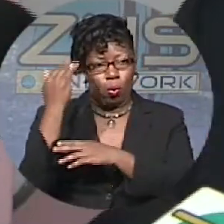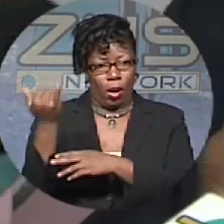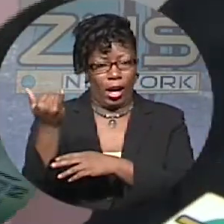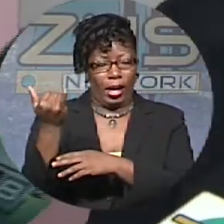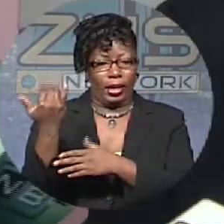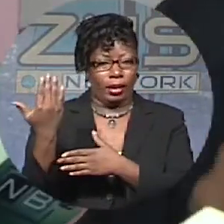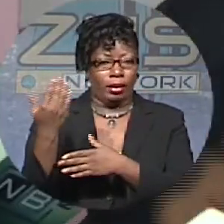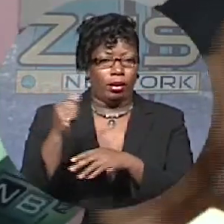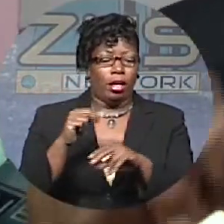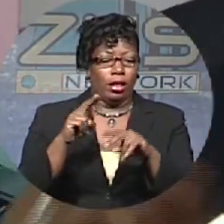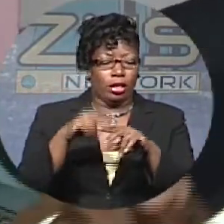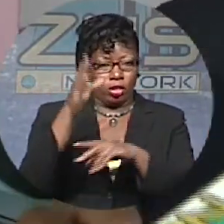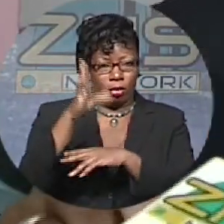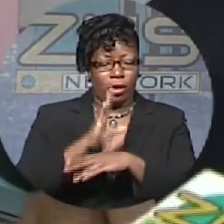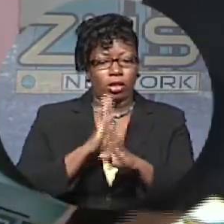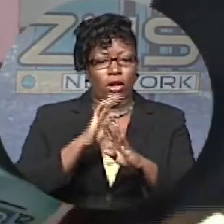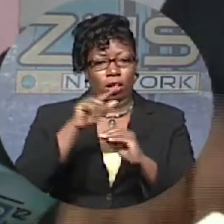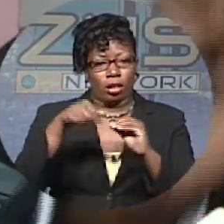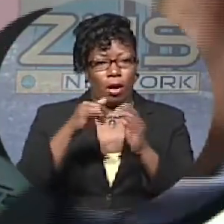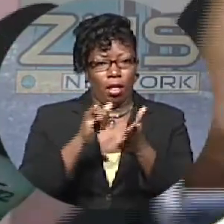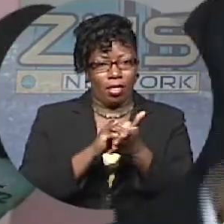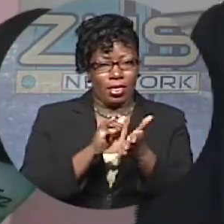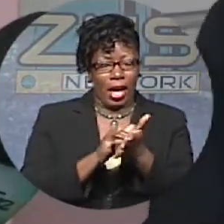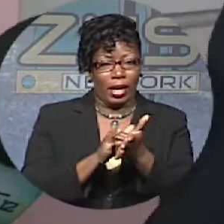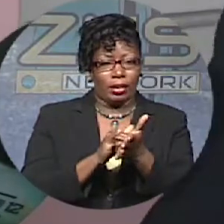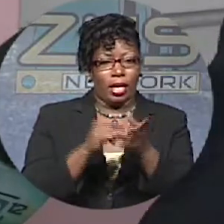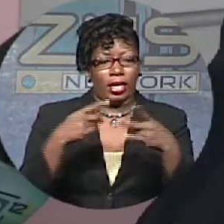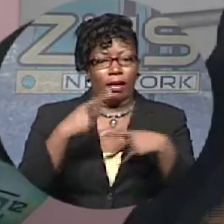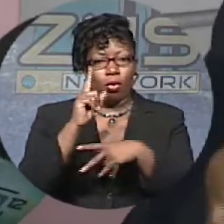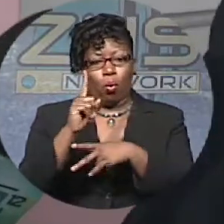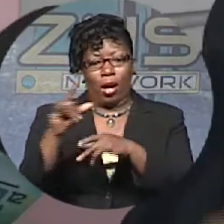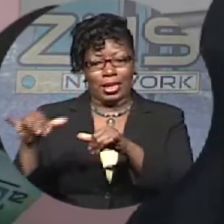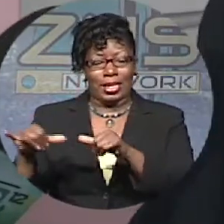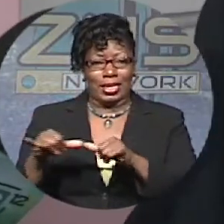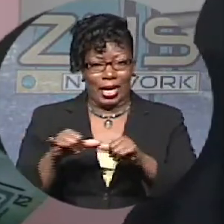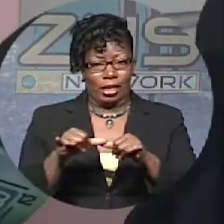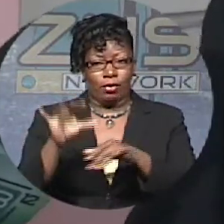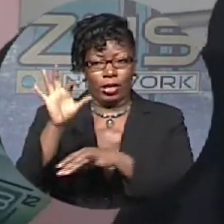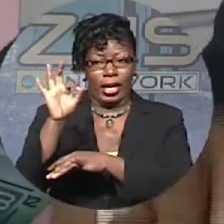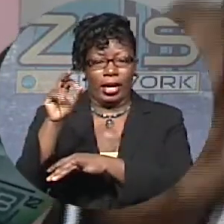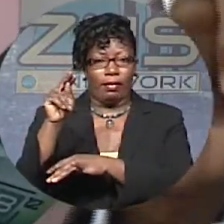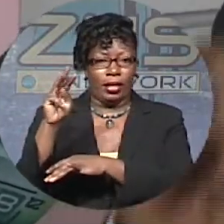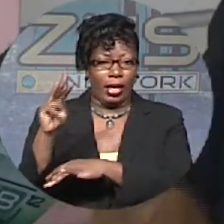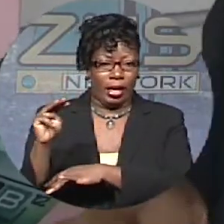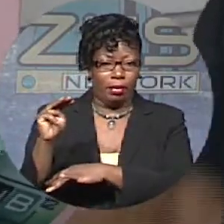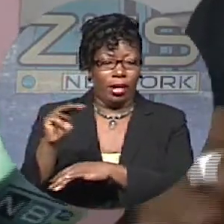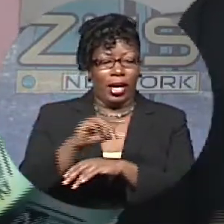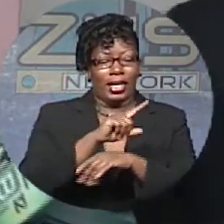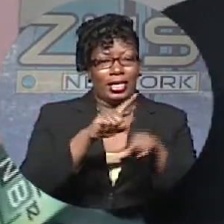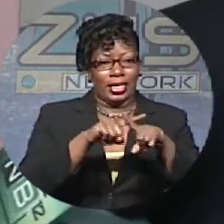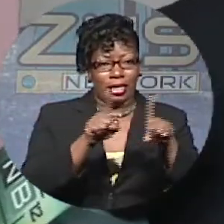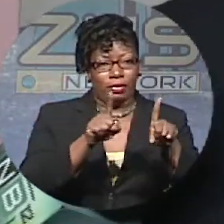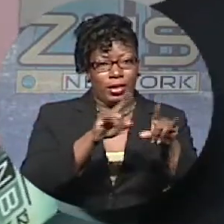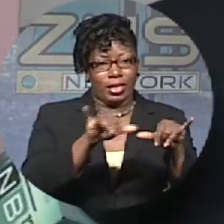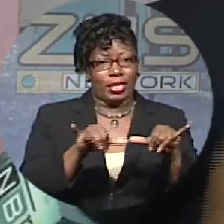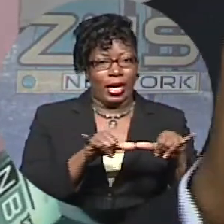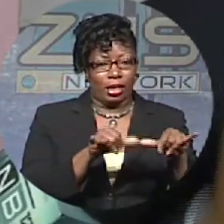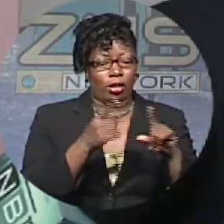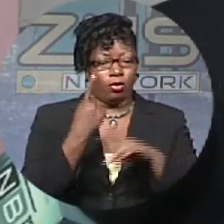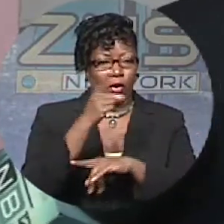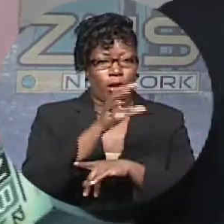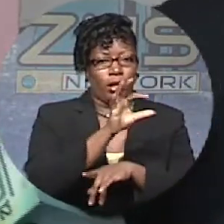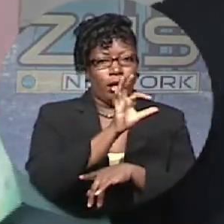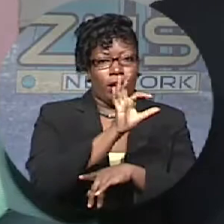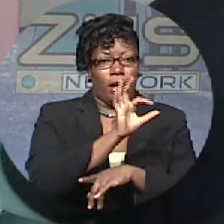Chairman of the FNM, don't talk about that? See, they have one standard for the FNM and another standard for the PLP. And that